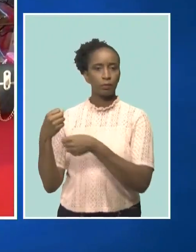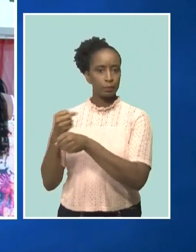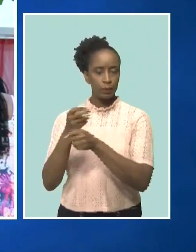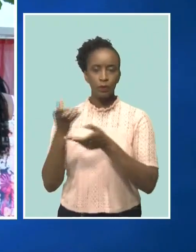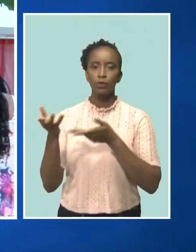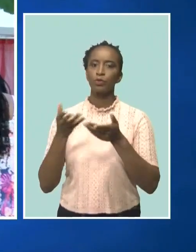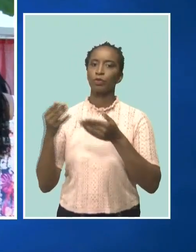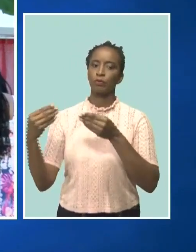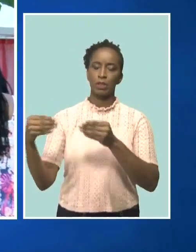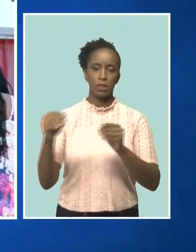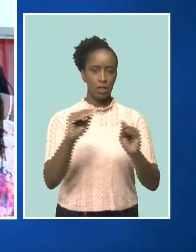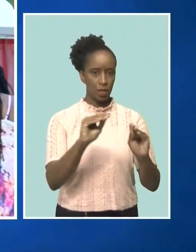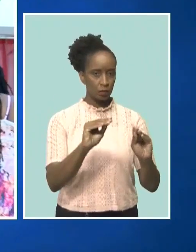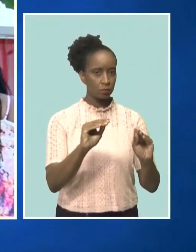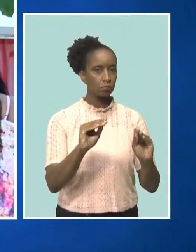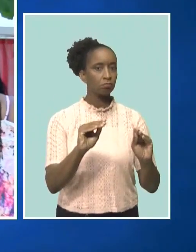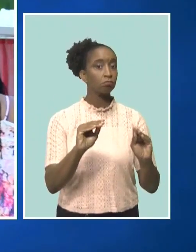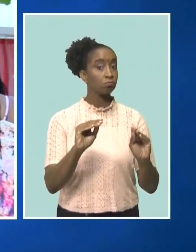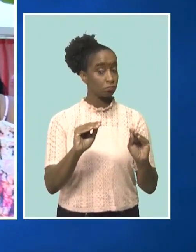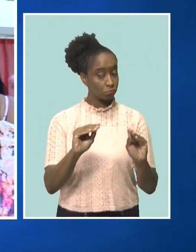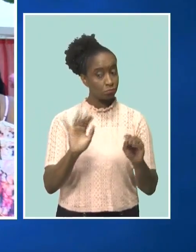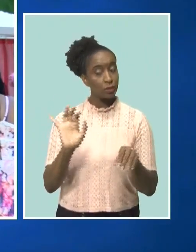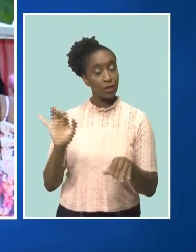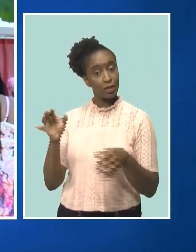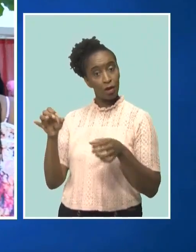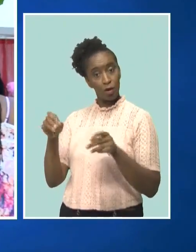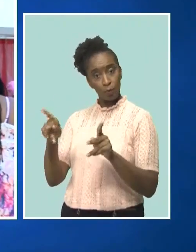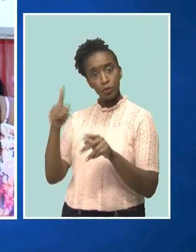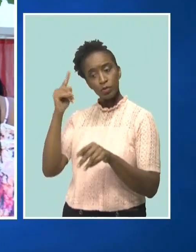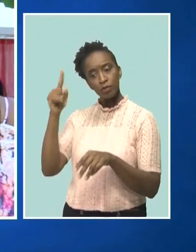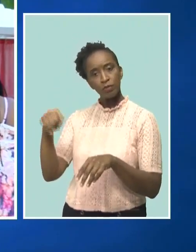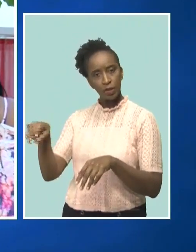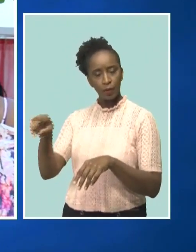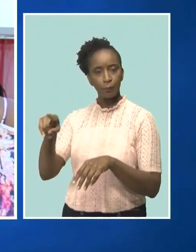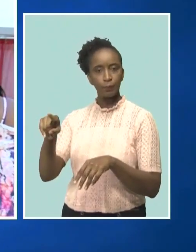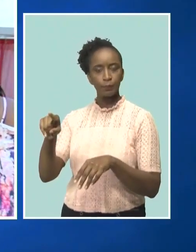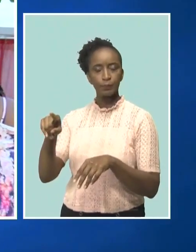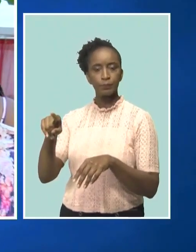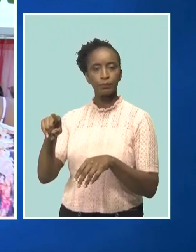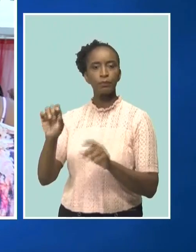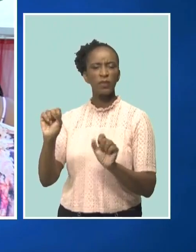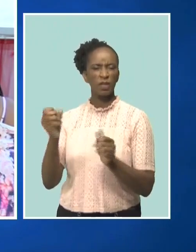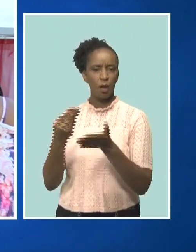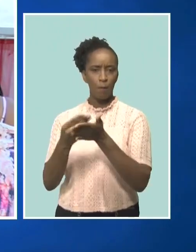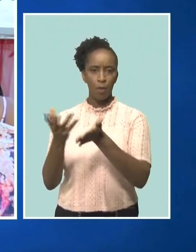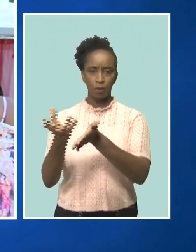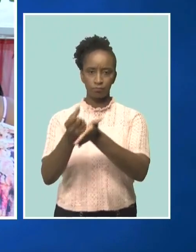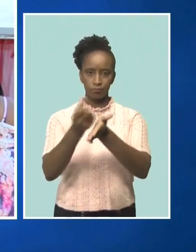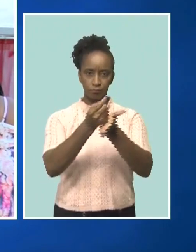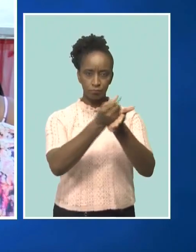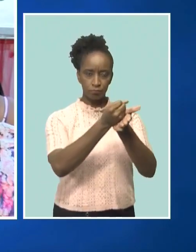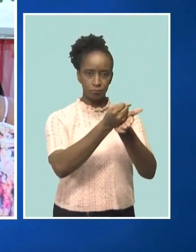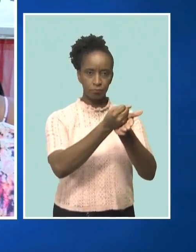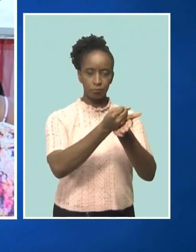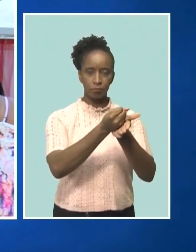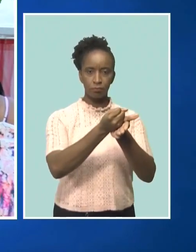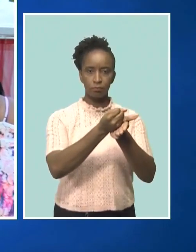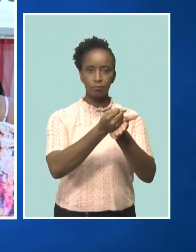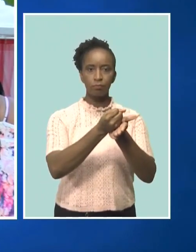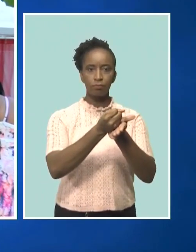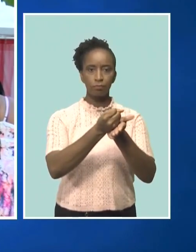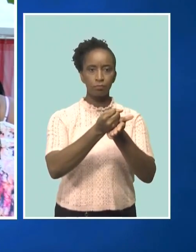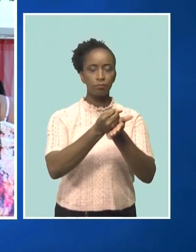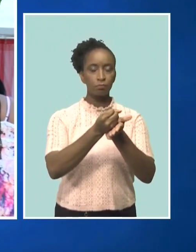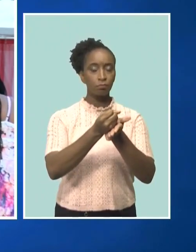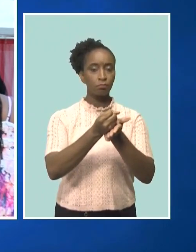another area that our clients have the opportunity to make money from, and we truly are blessed to